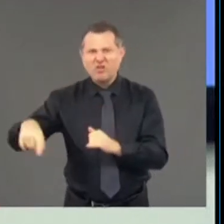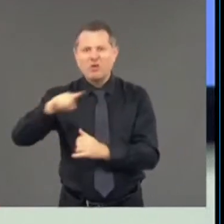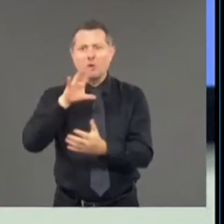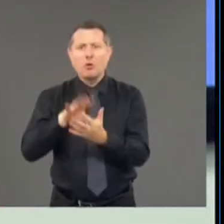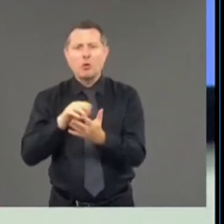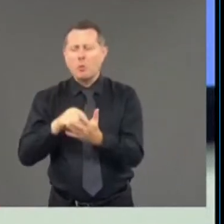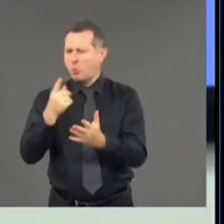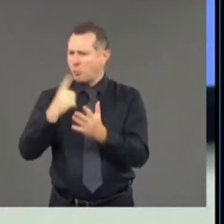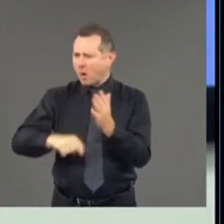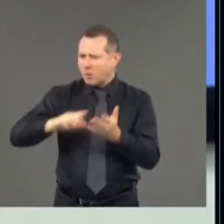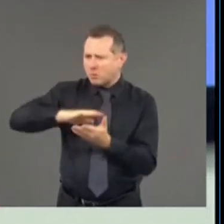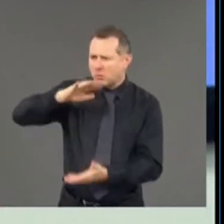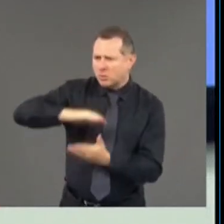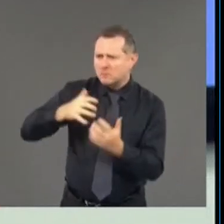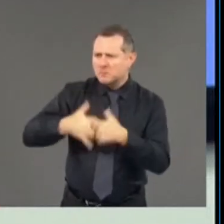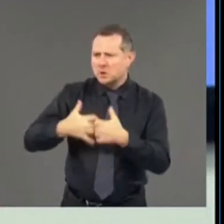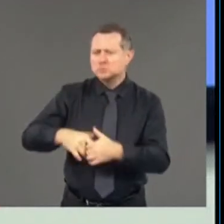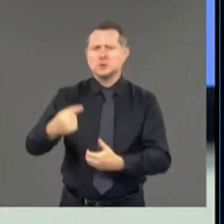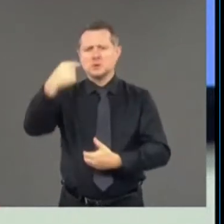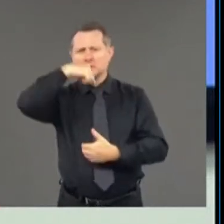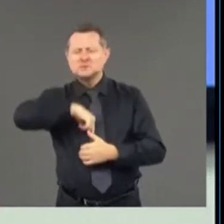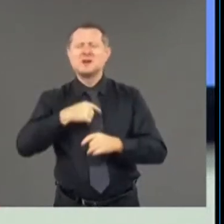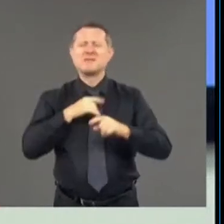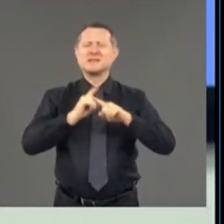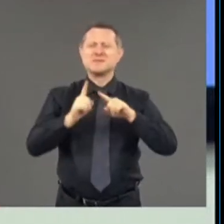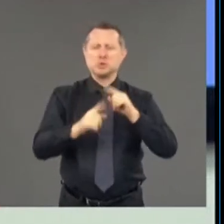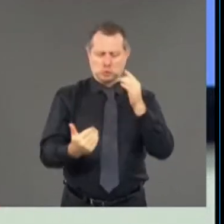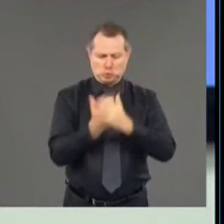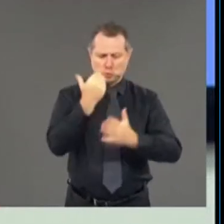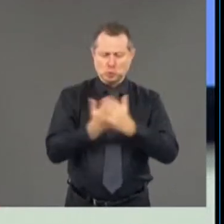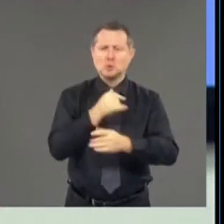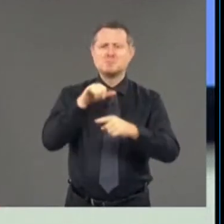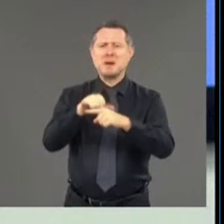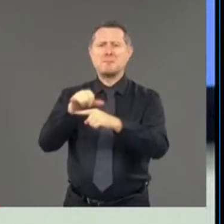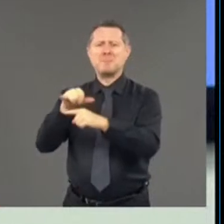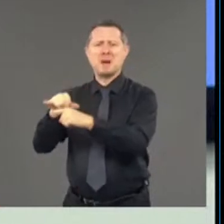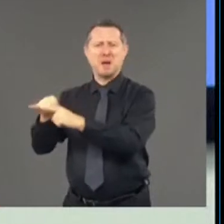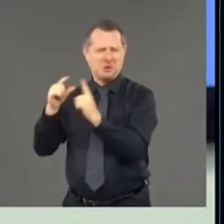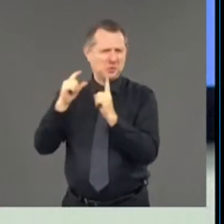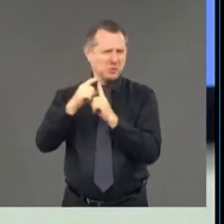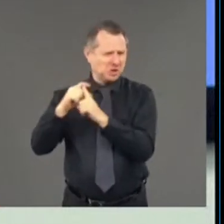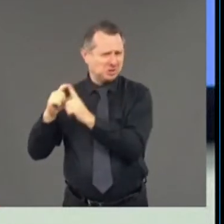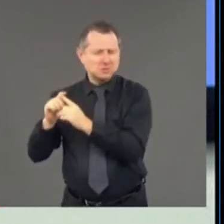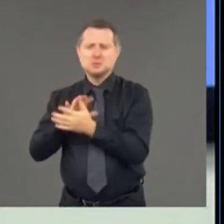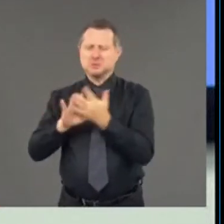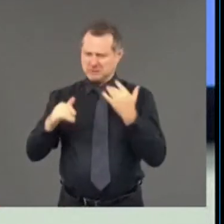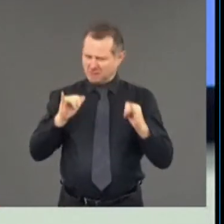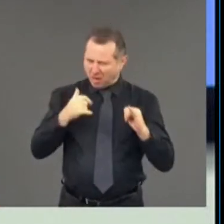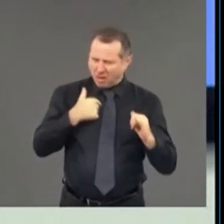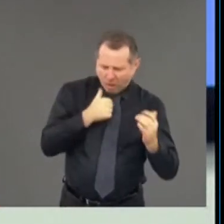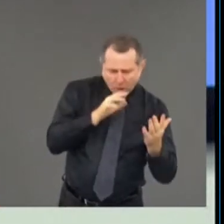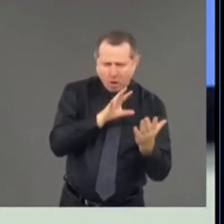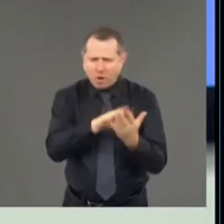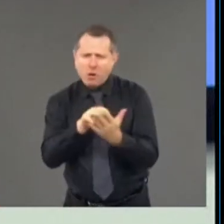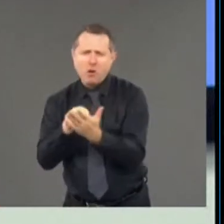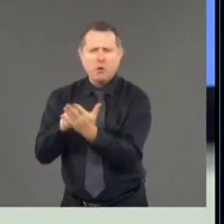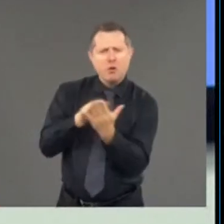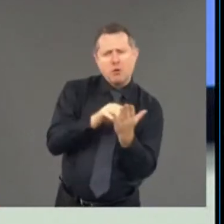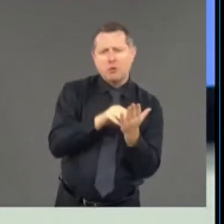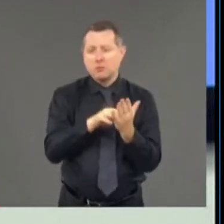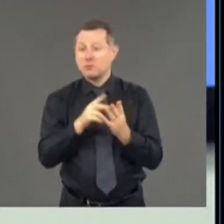And they've had to grapple with the fear of a virus, something we cannot see as it wreaks havoc on people's